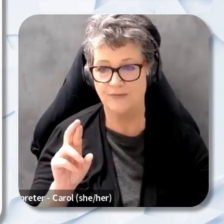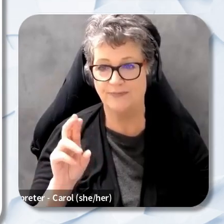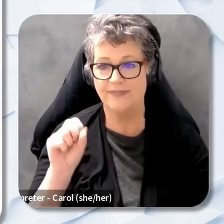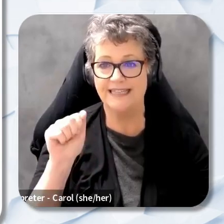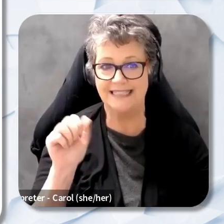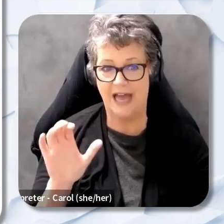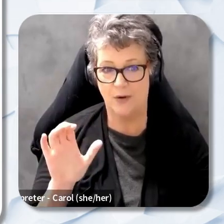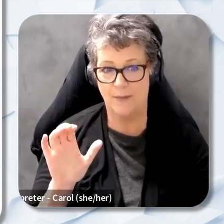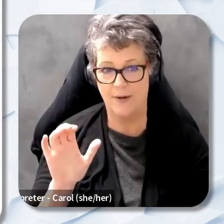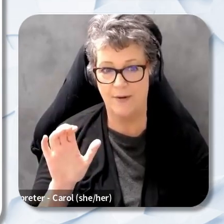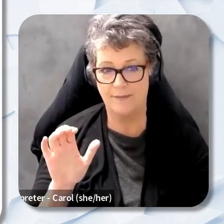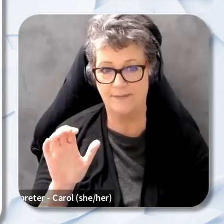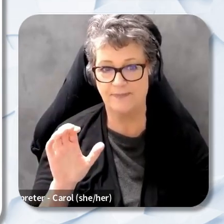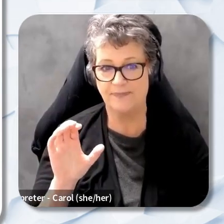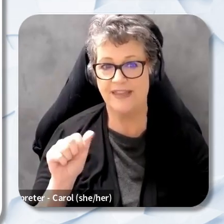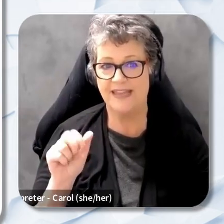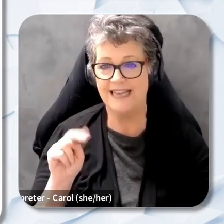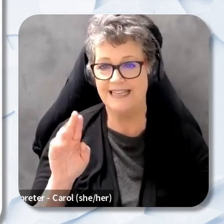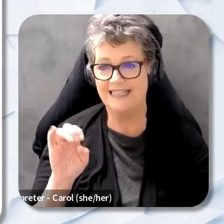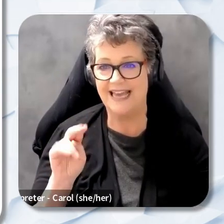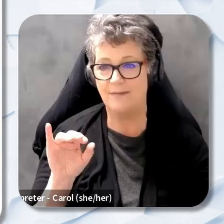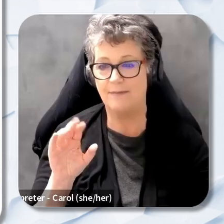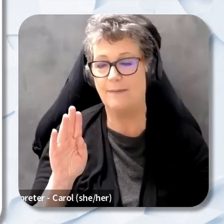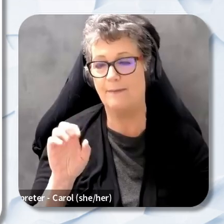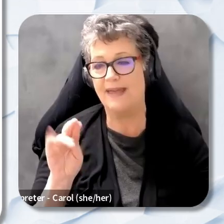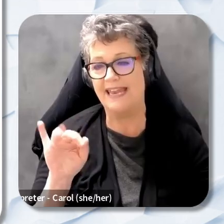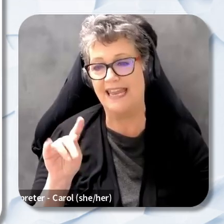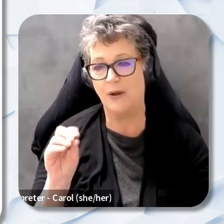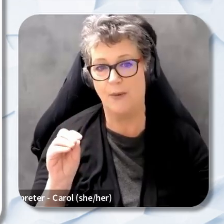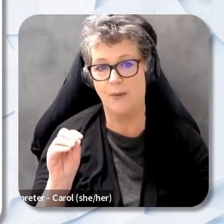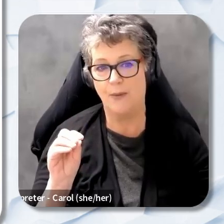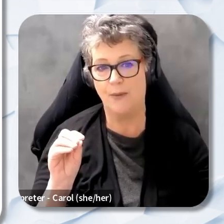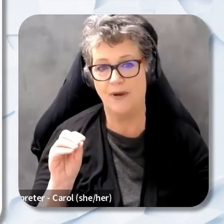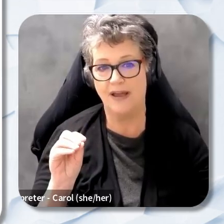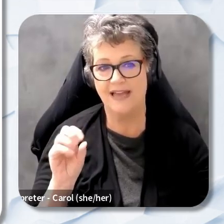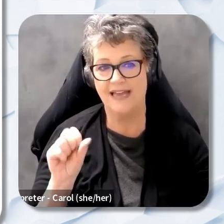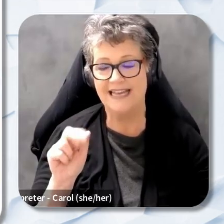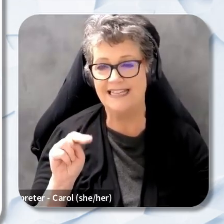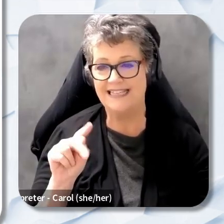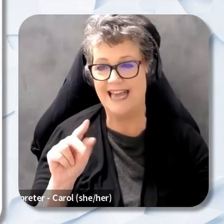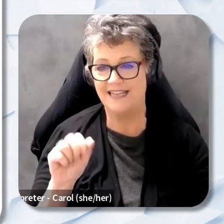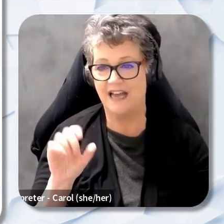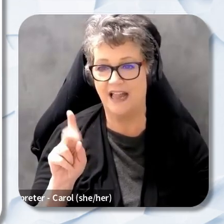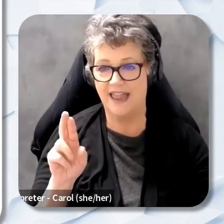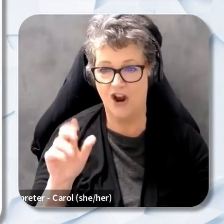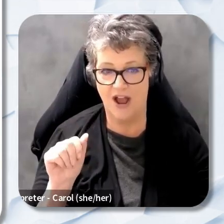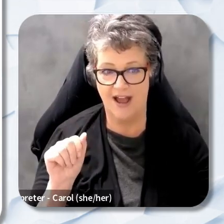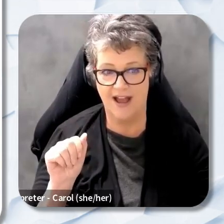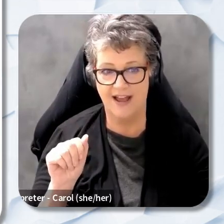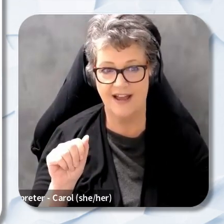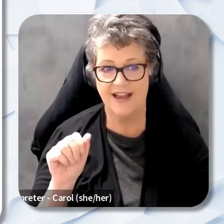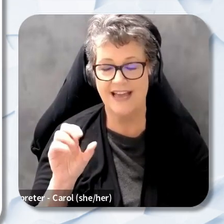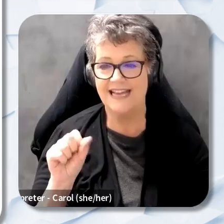Placer, Sacramento, San Benito, Santa Clara,